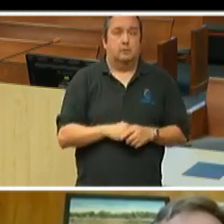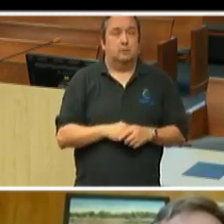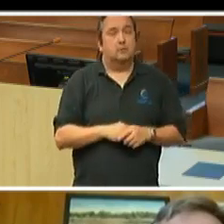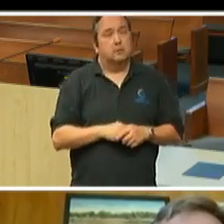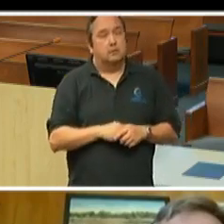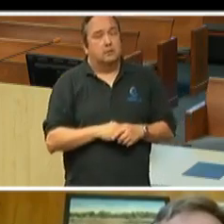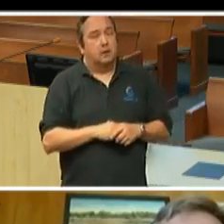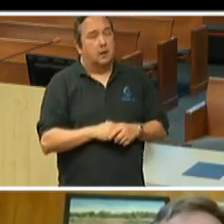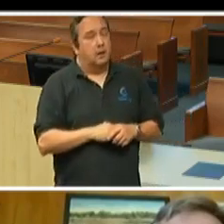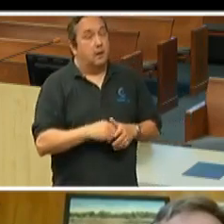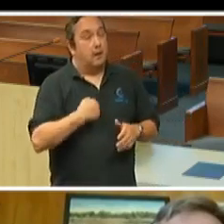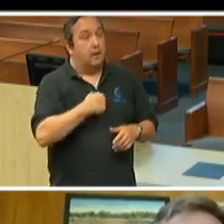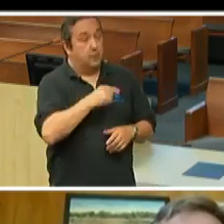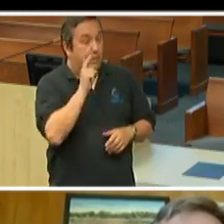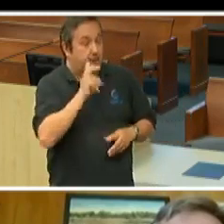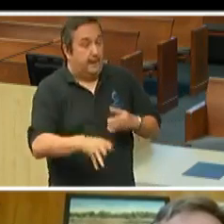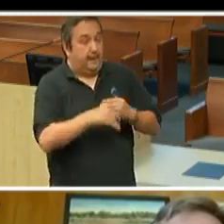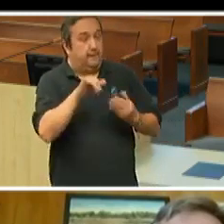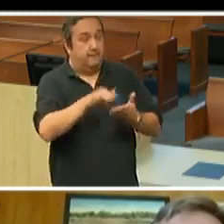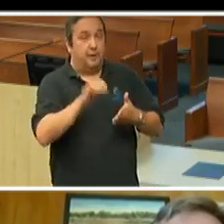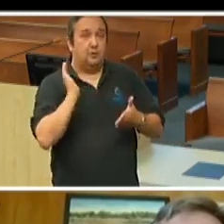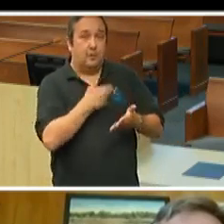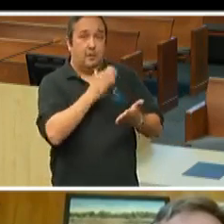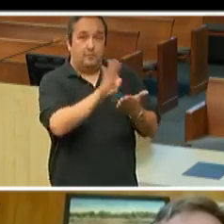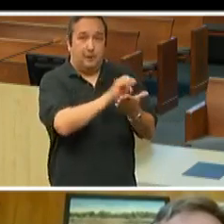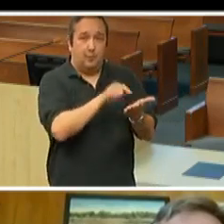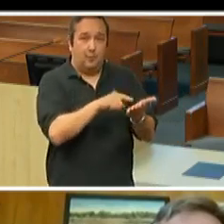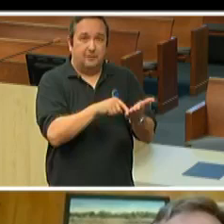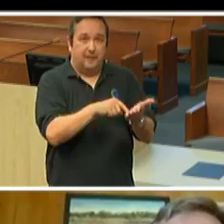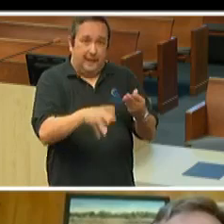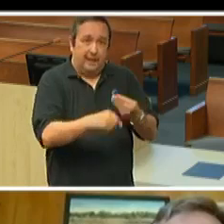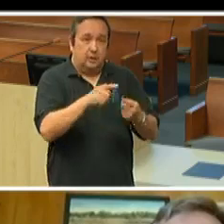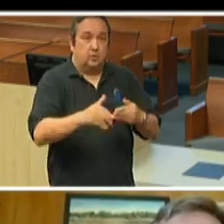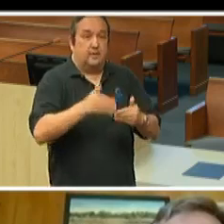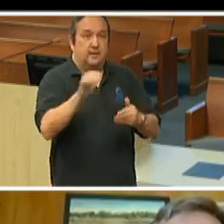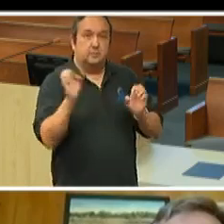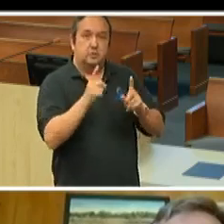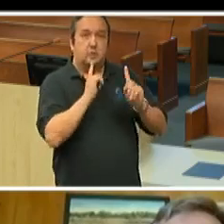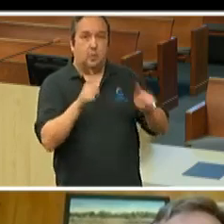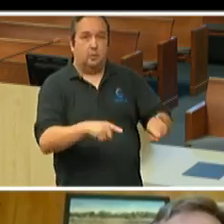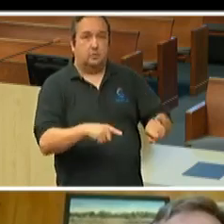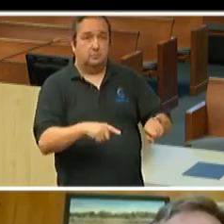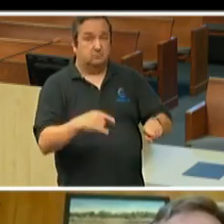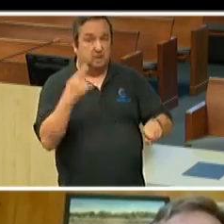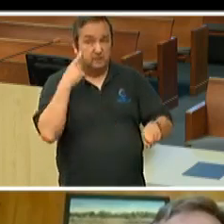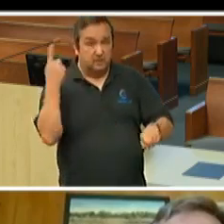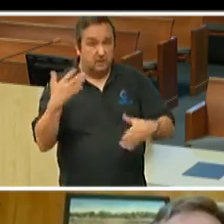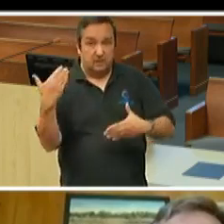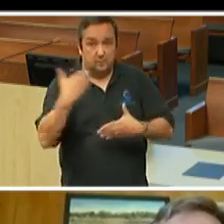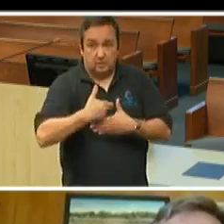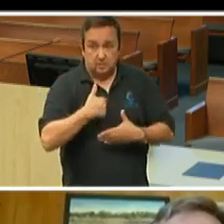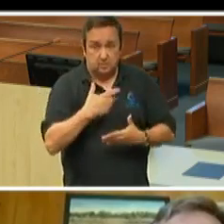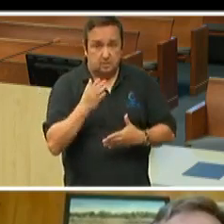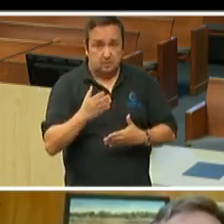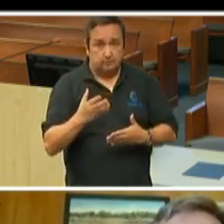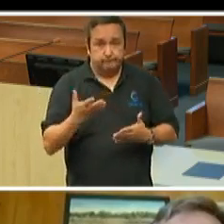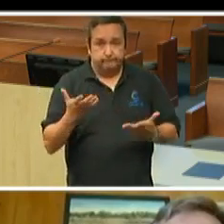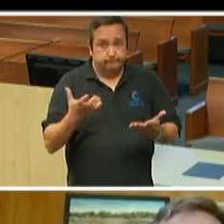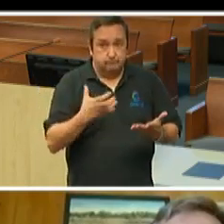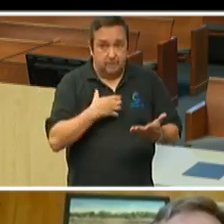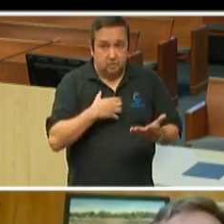we need to add that. I will add that into the next emergency order unless I hear any objections. No